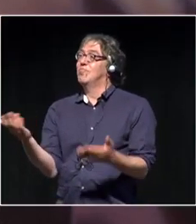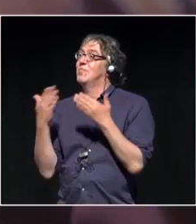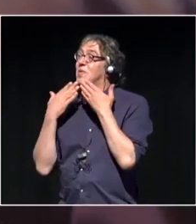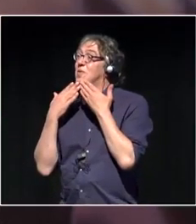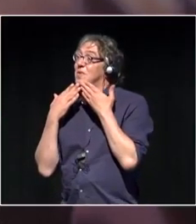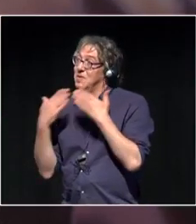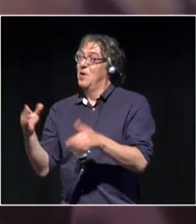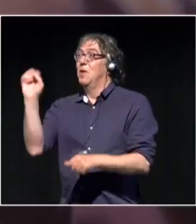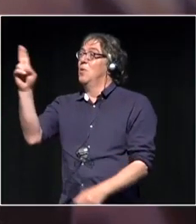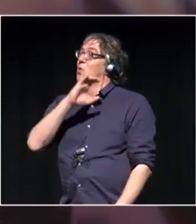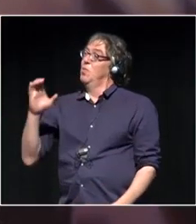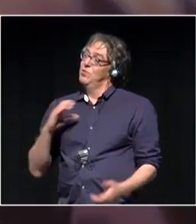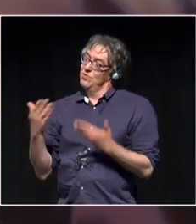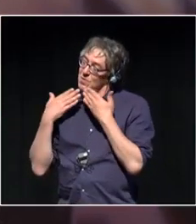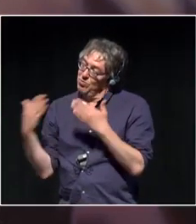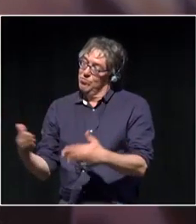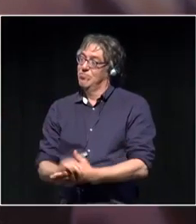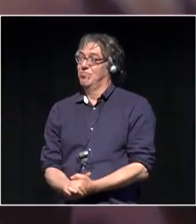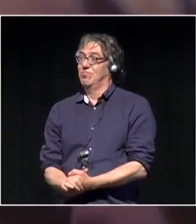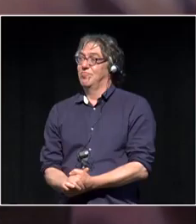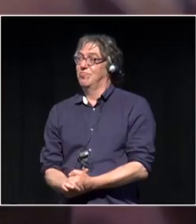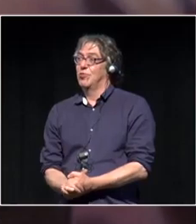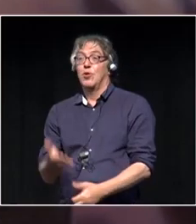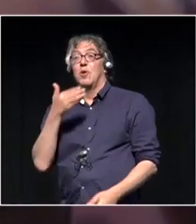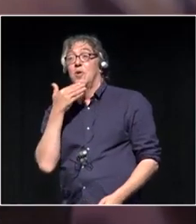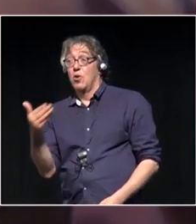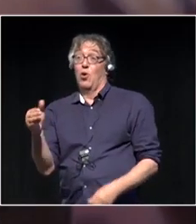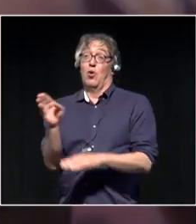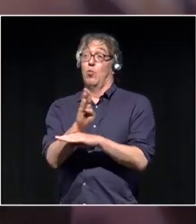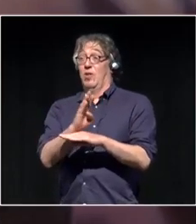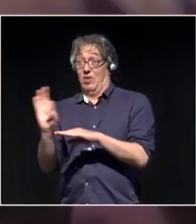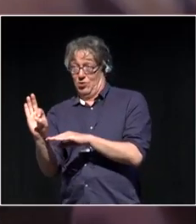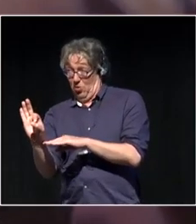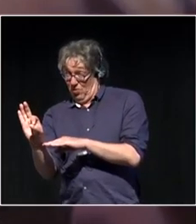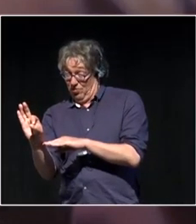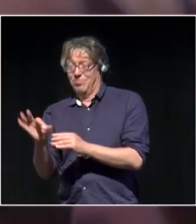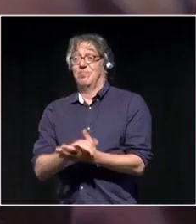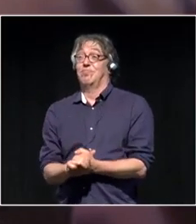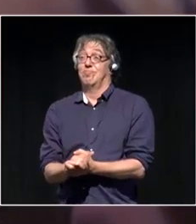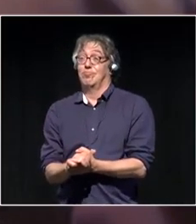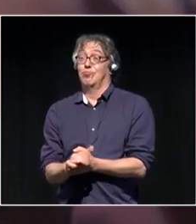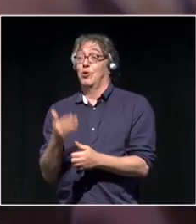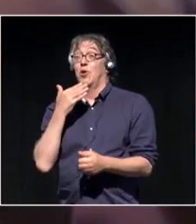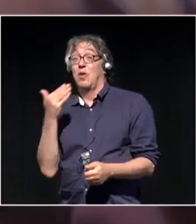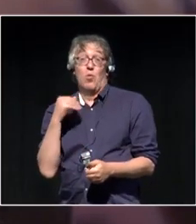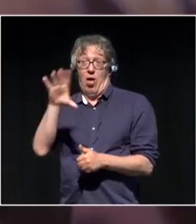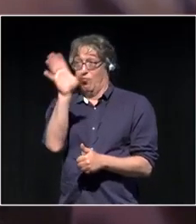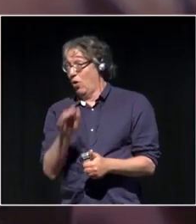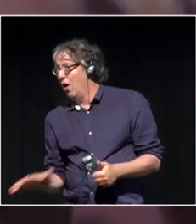the European Commission. Thank you to Burkina Faso. Thank you to all of Africa.